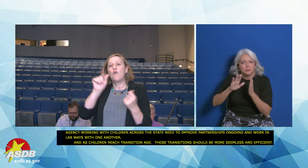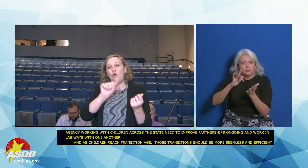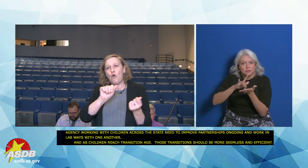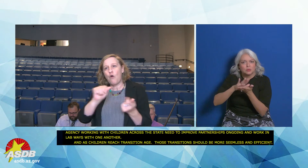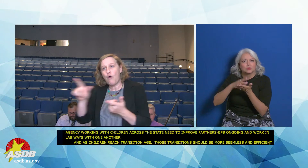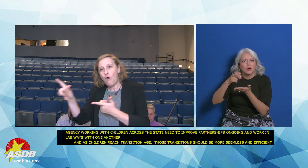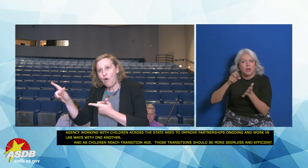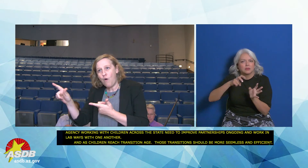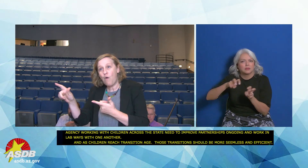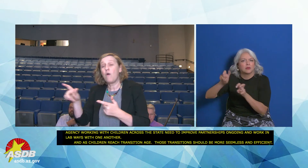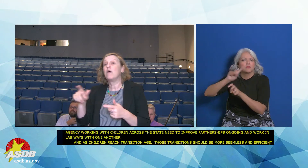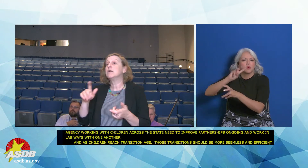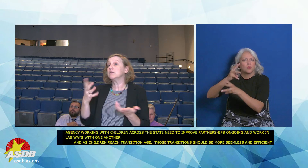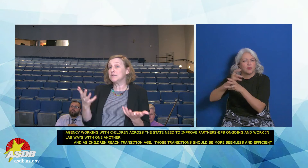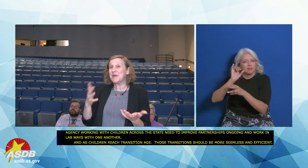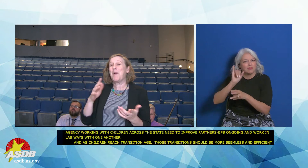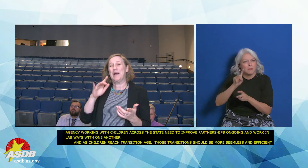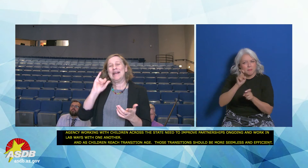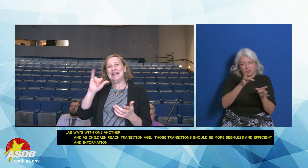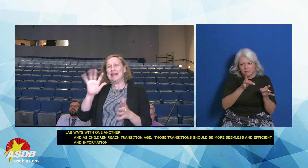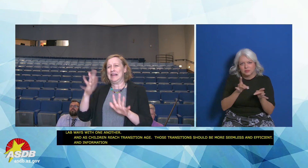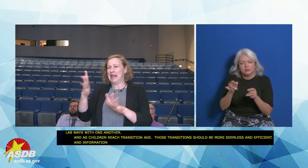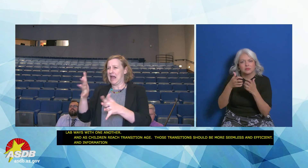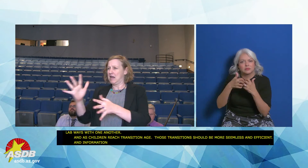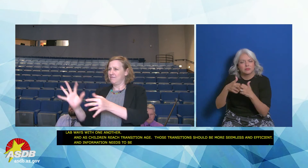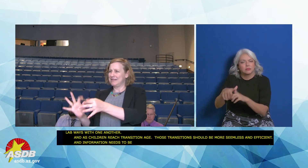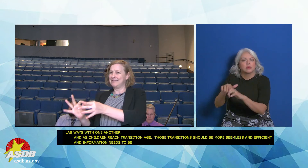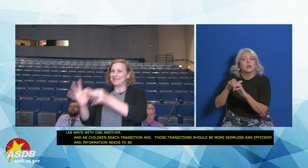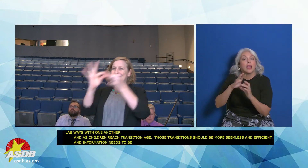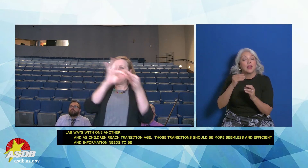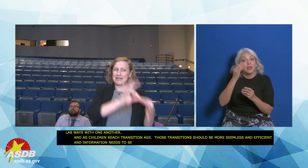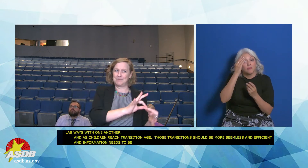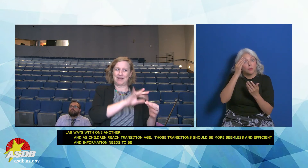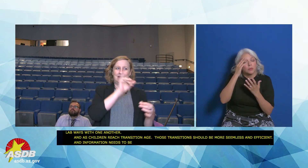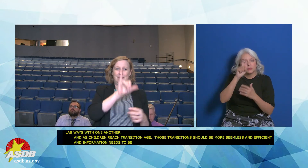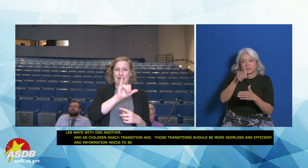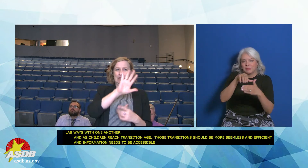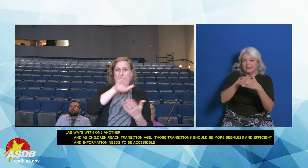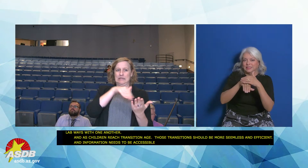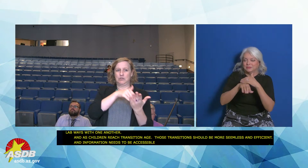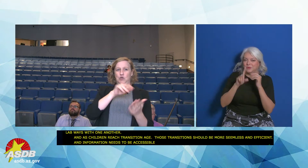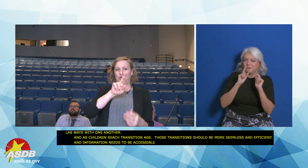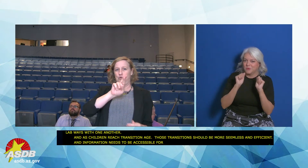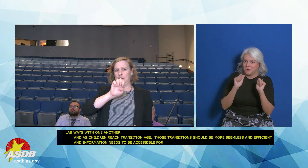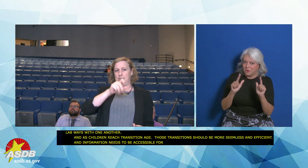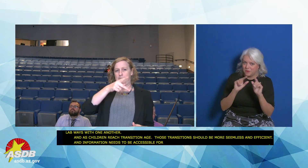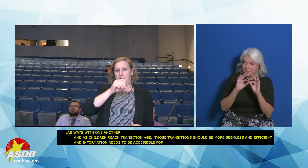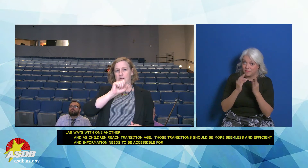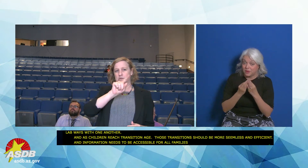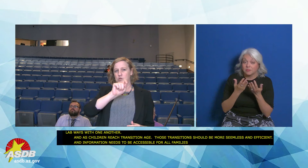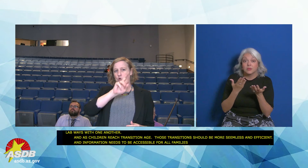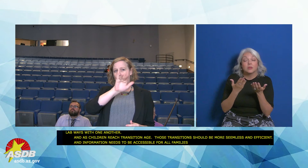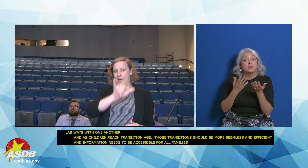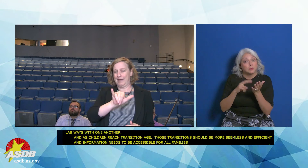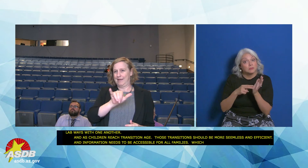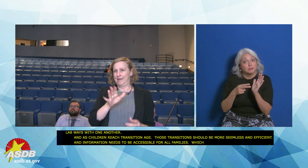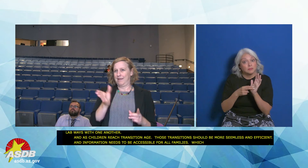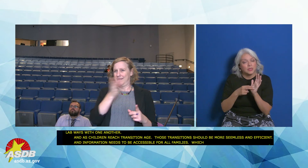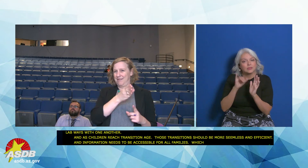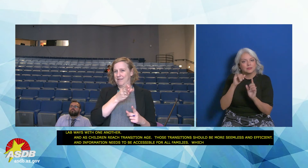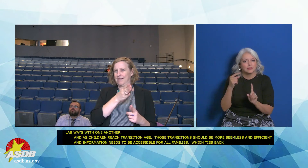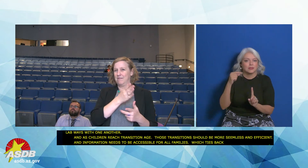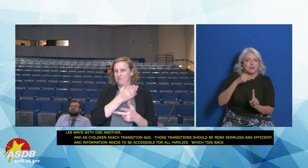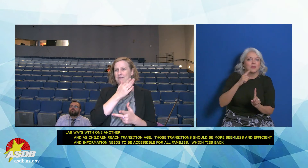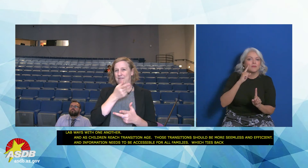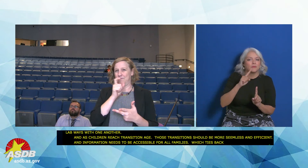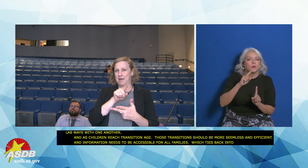And information needs to be accessible for all families, which ties back into that need for